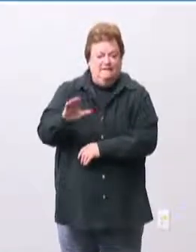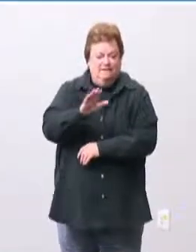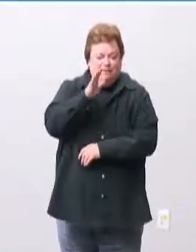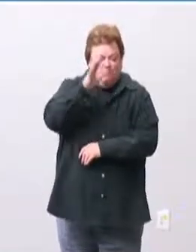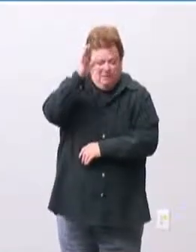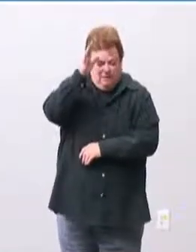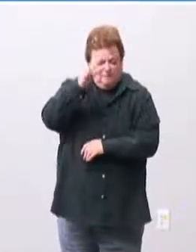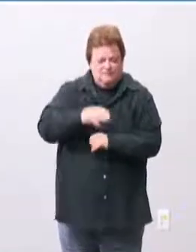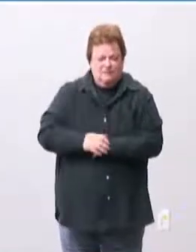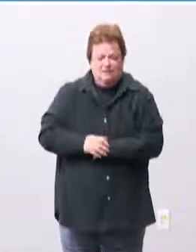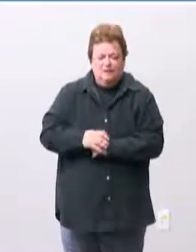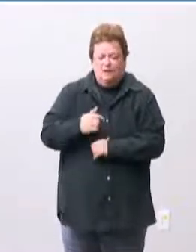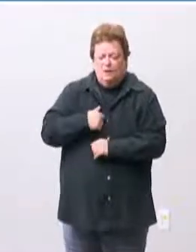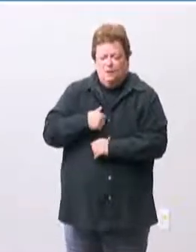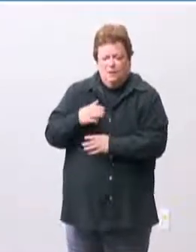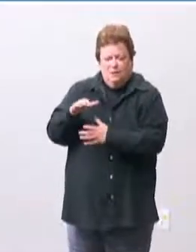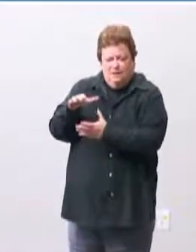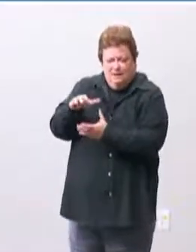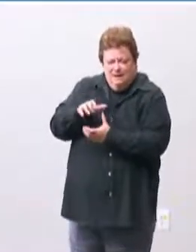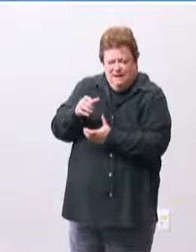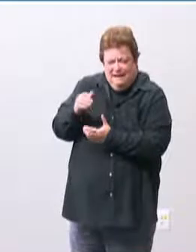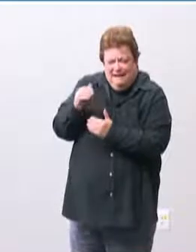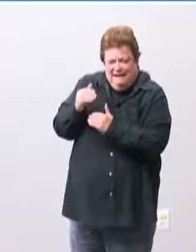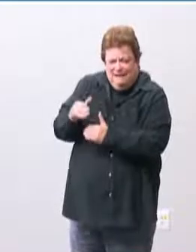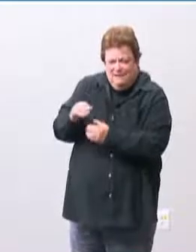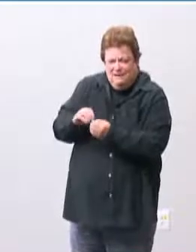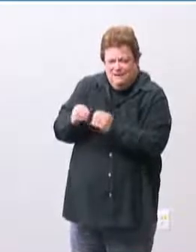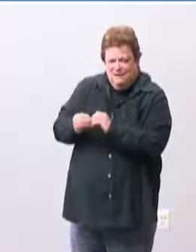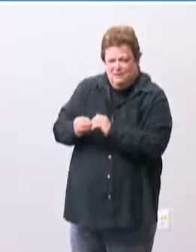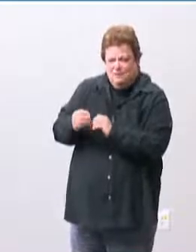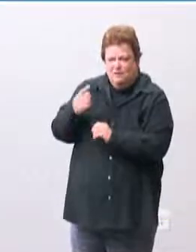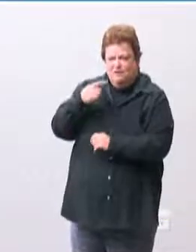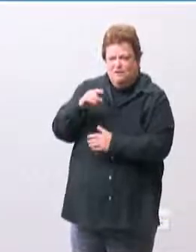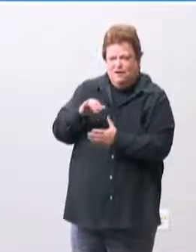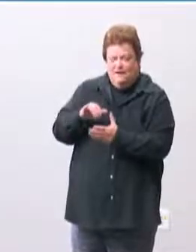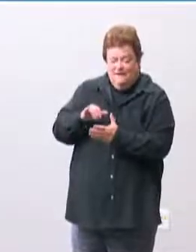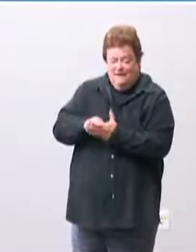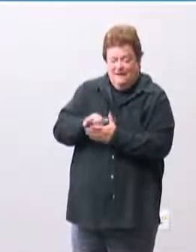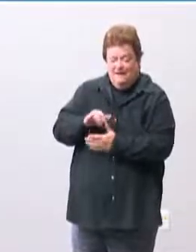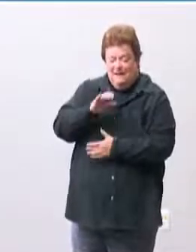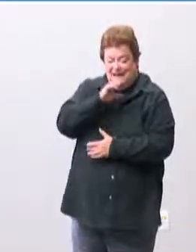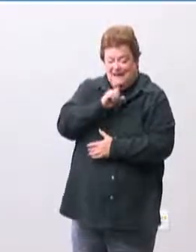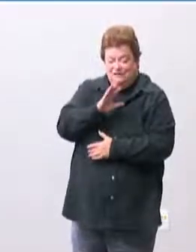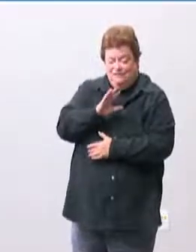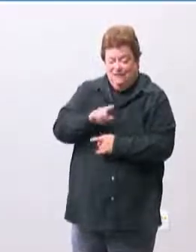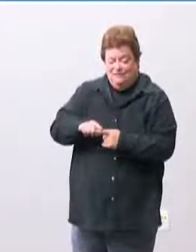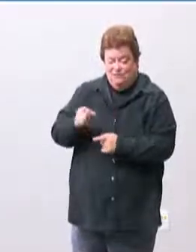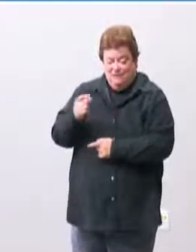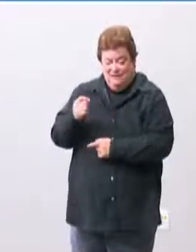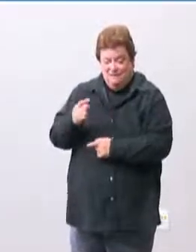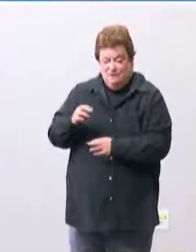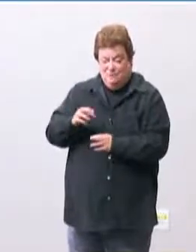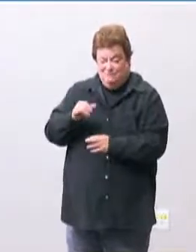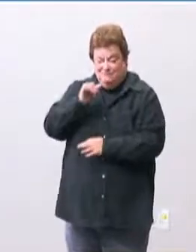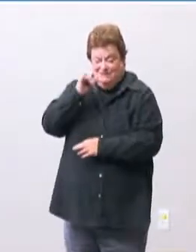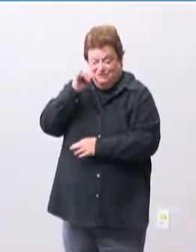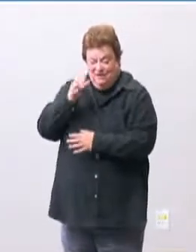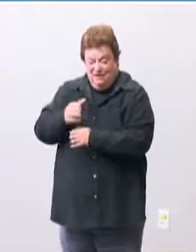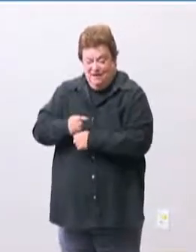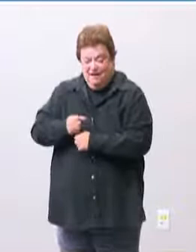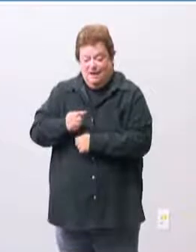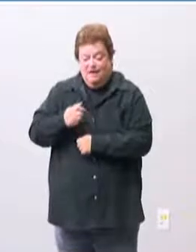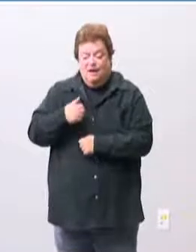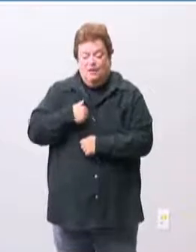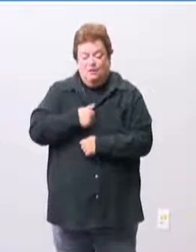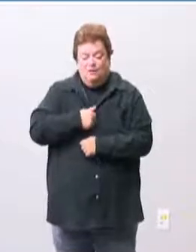We received a very limited amount of vaccine for this new age group, 5 to 11, yesterday. And I'm happy to say we filled our vaccine